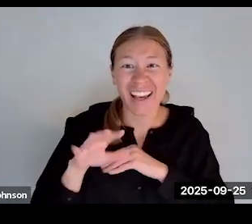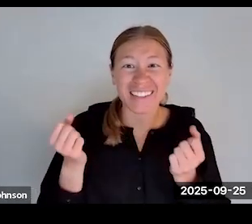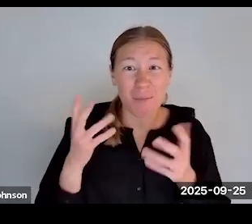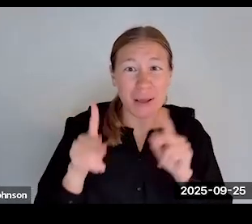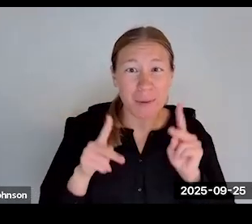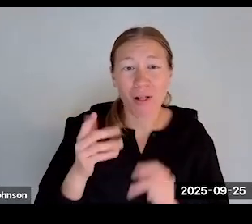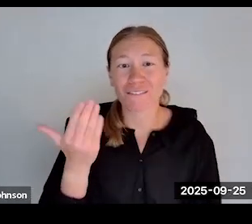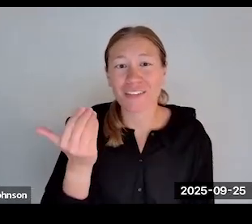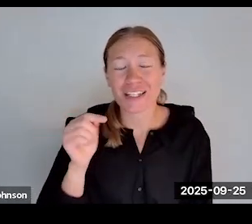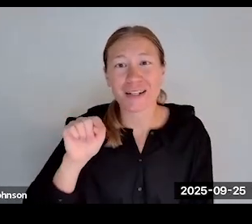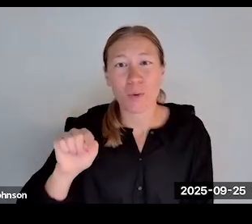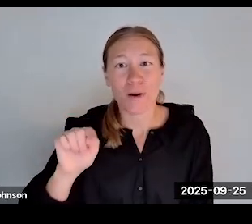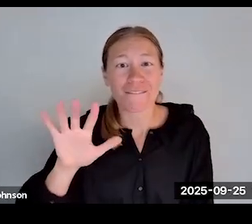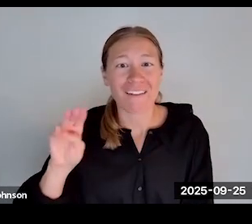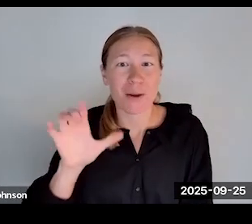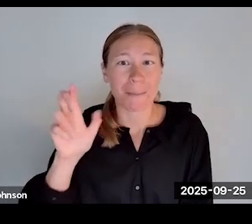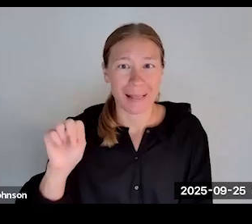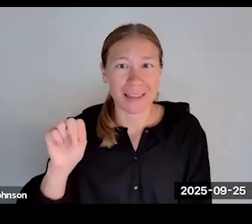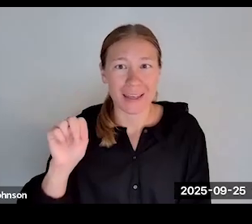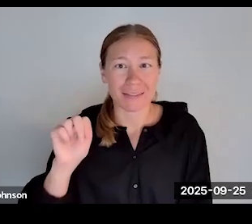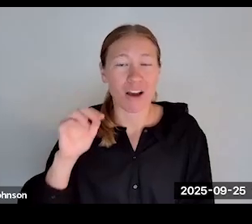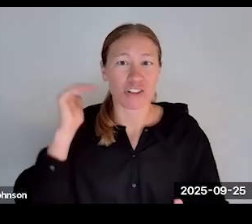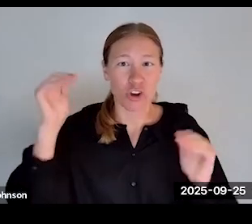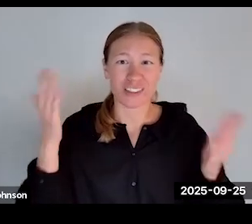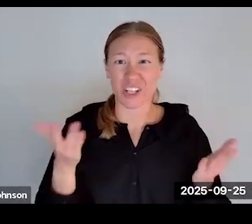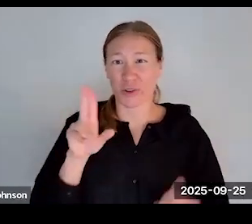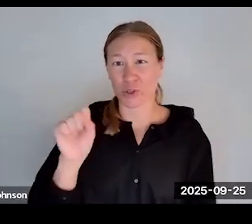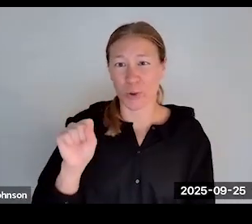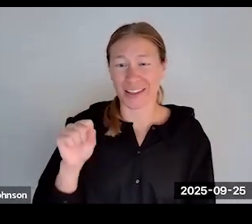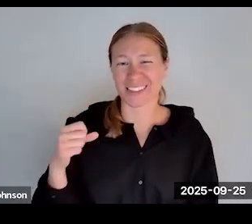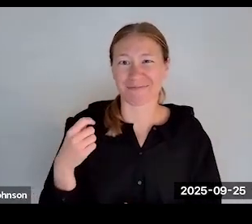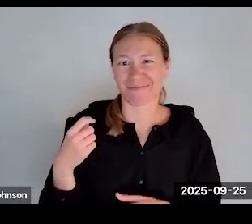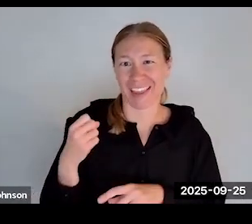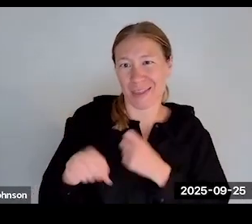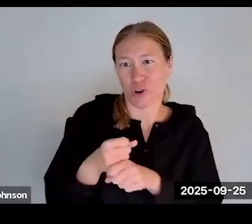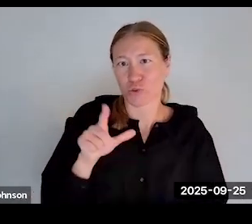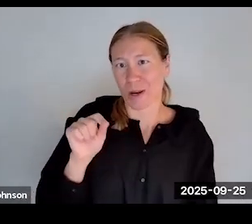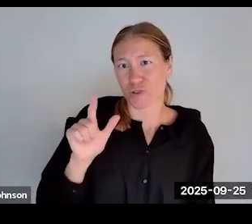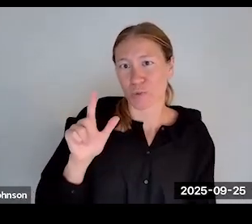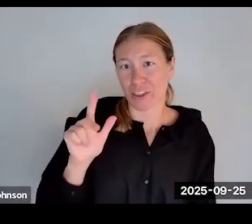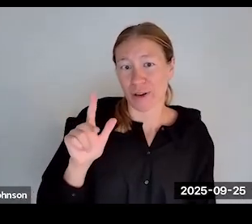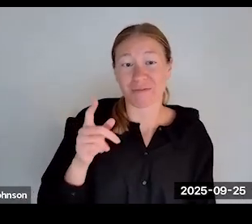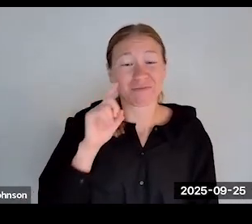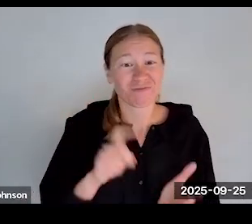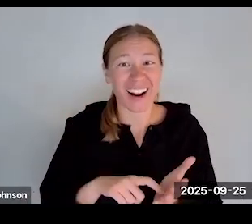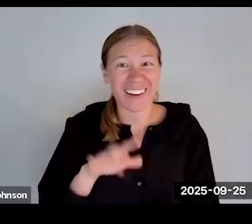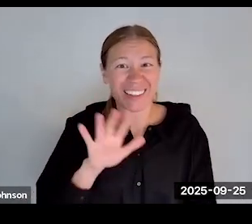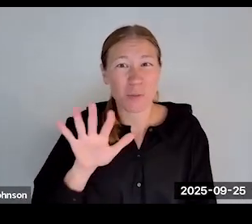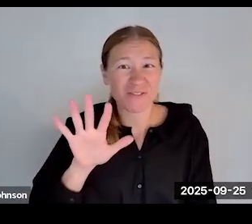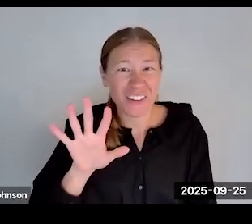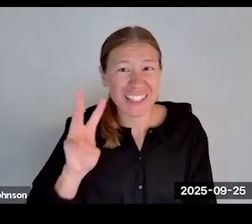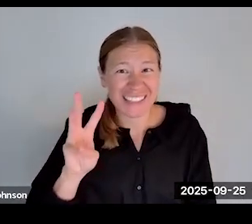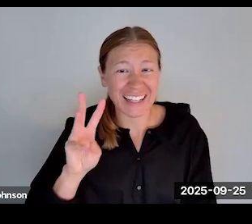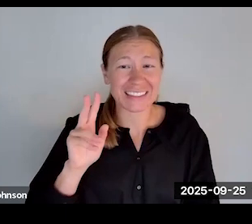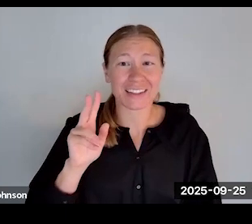adults in the US as of 2023. However, more than half, about almost 56%,